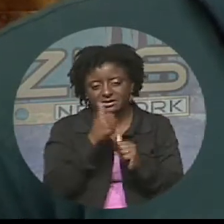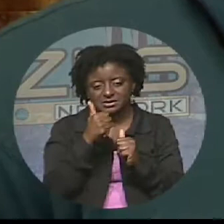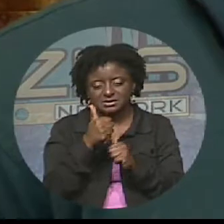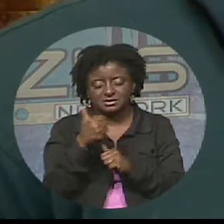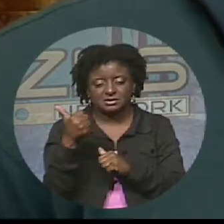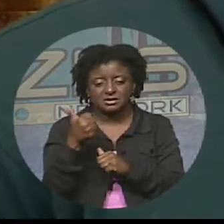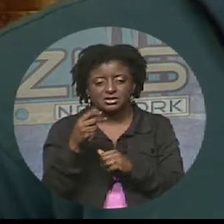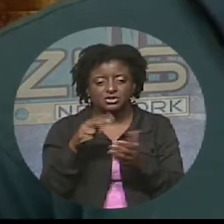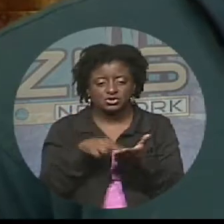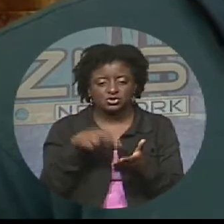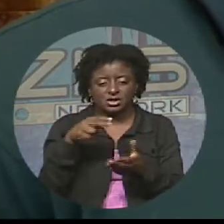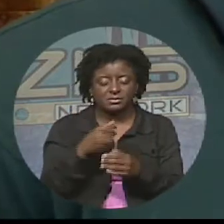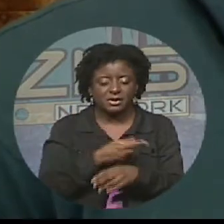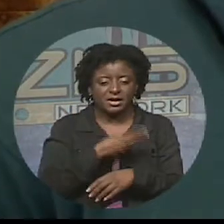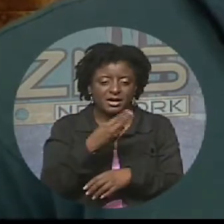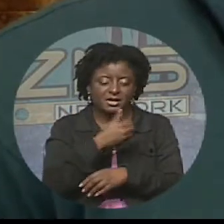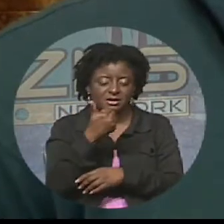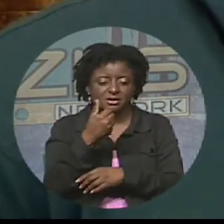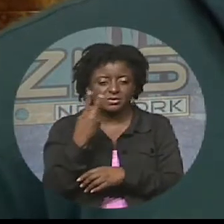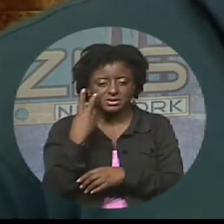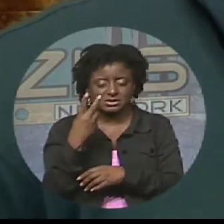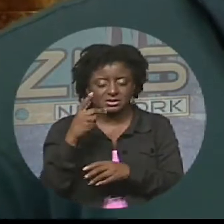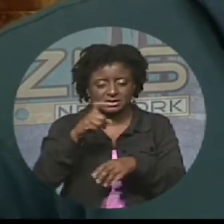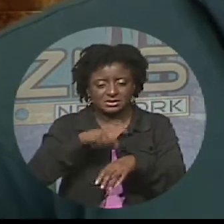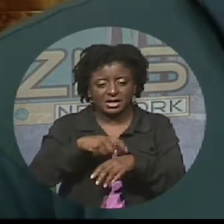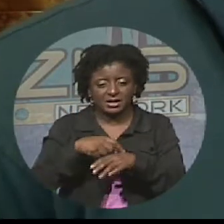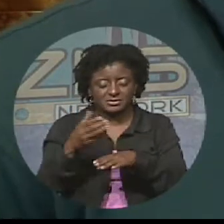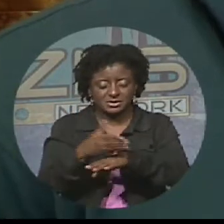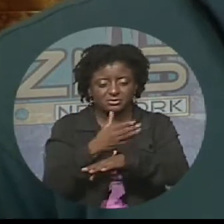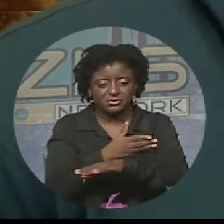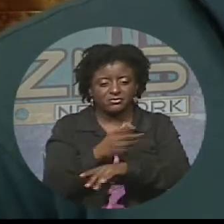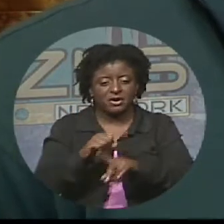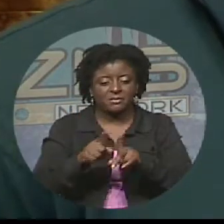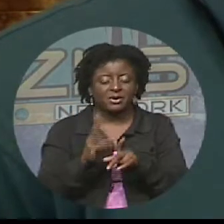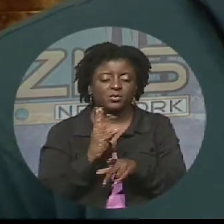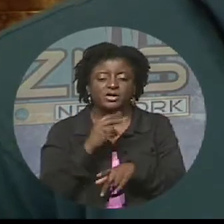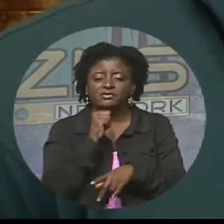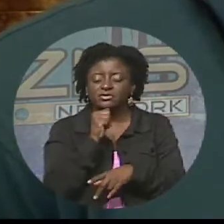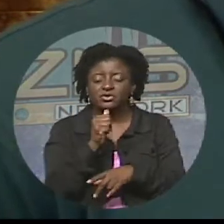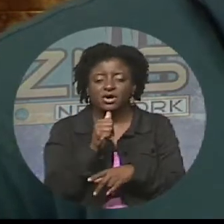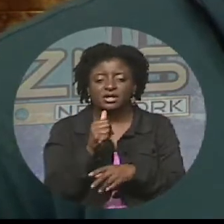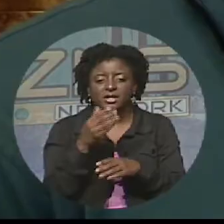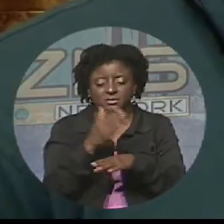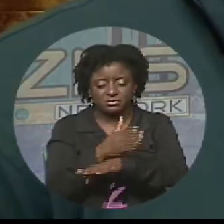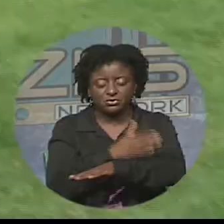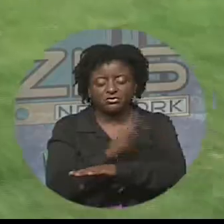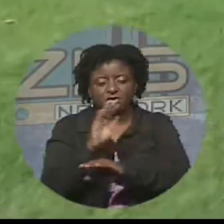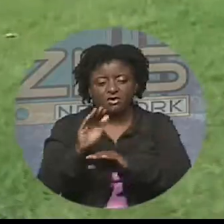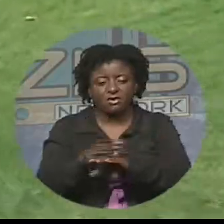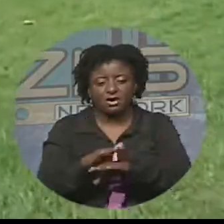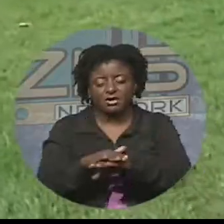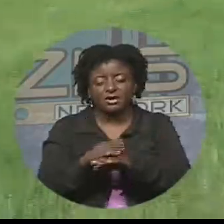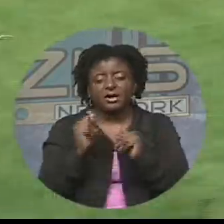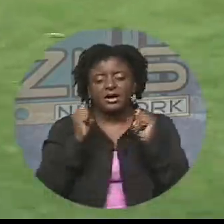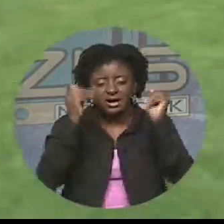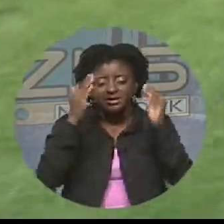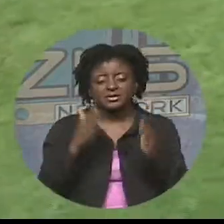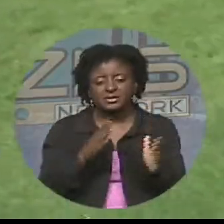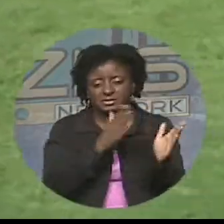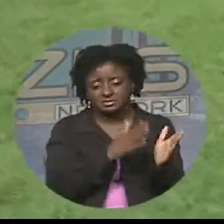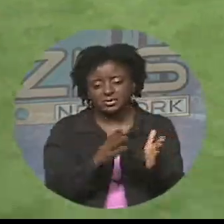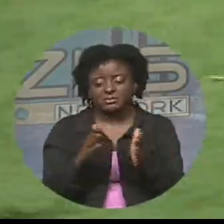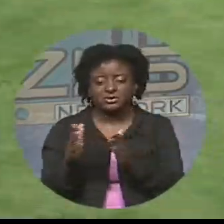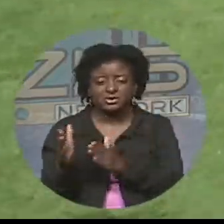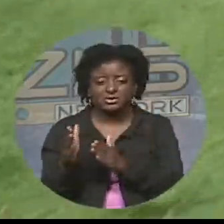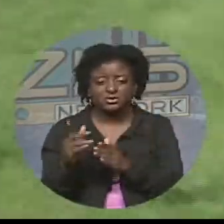seeing times improve. But the thing is that we haven't improved on the way we prepare our athletes. Once again, this weekend, big